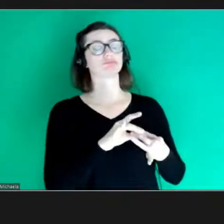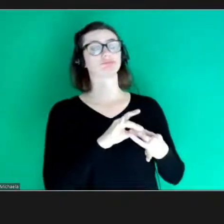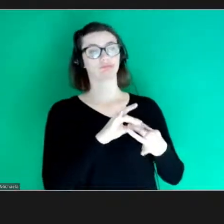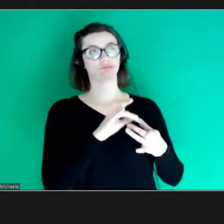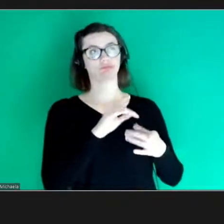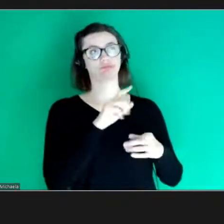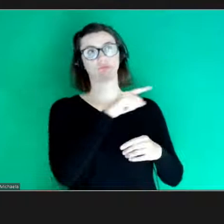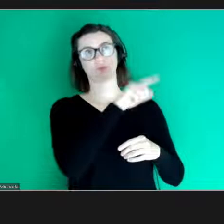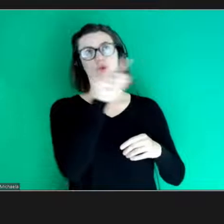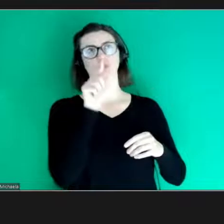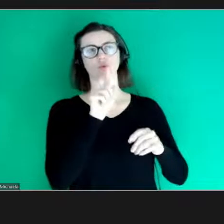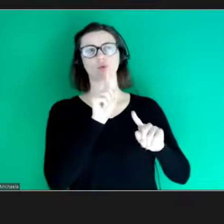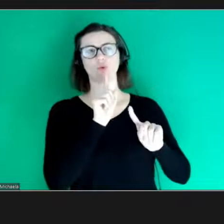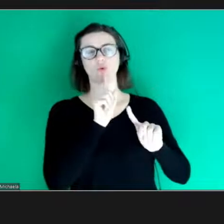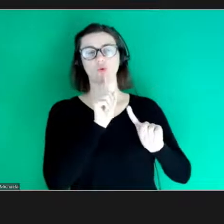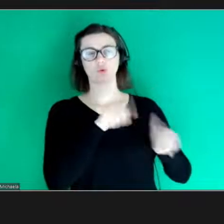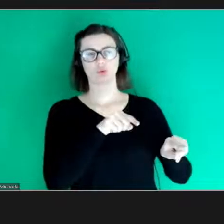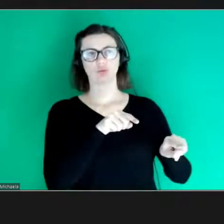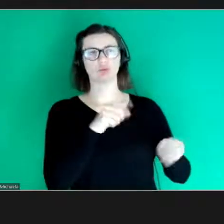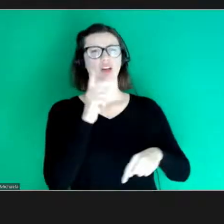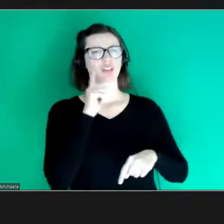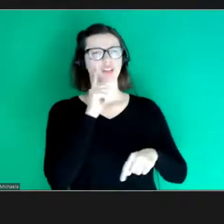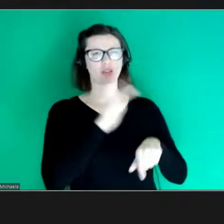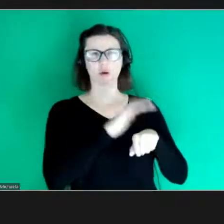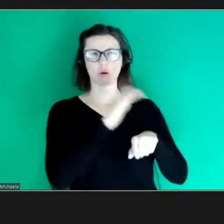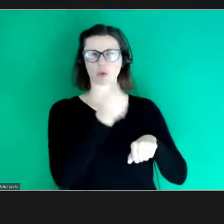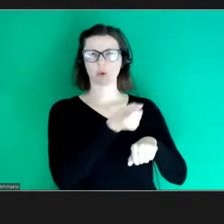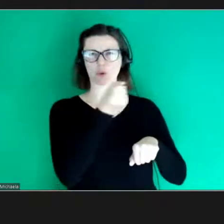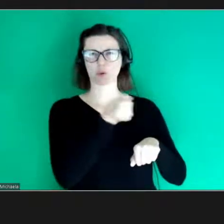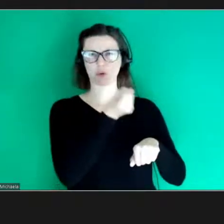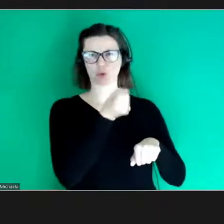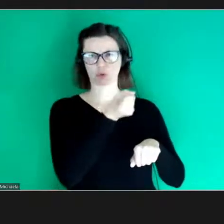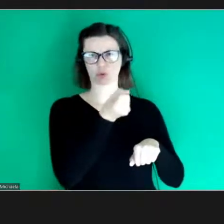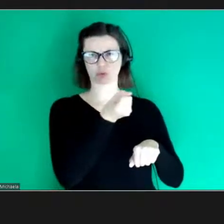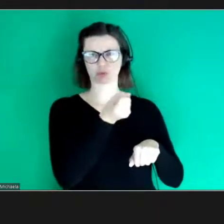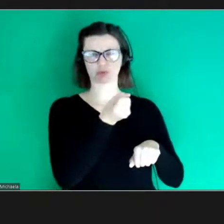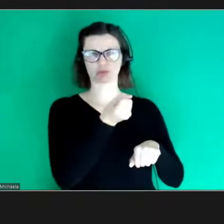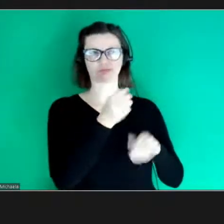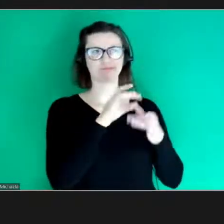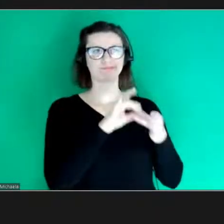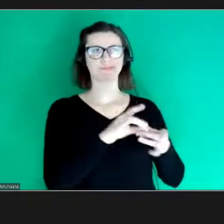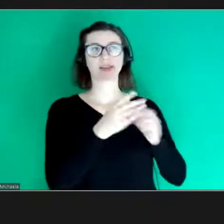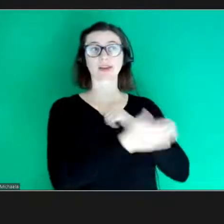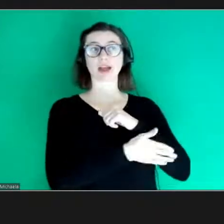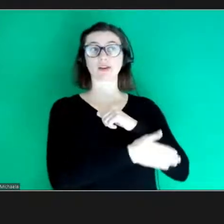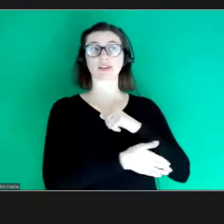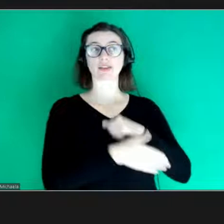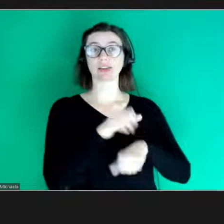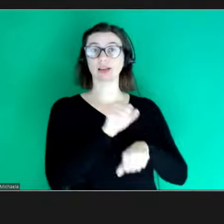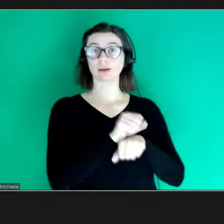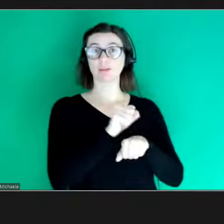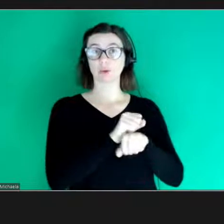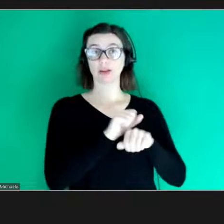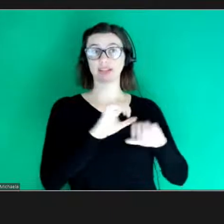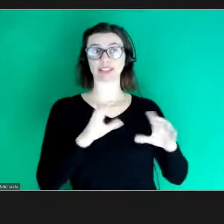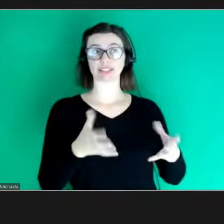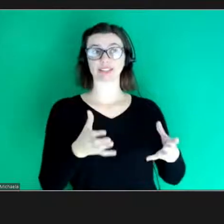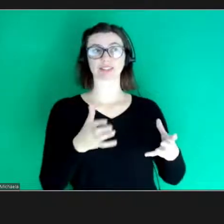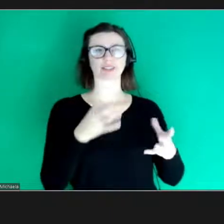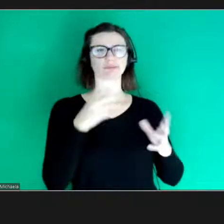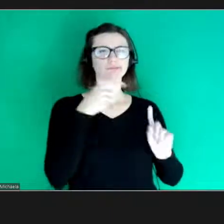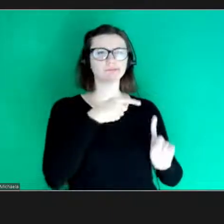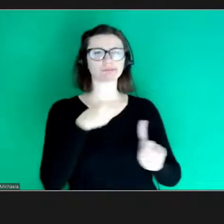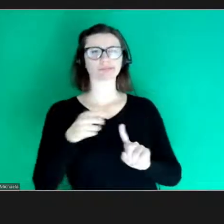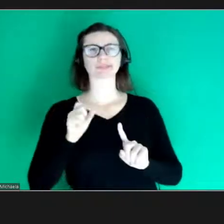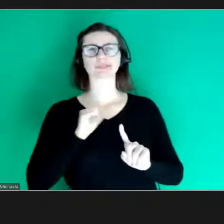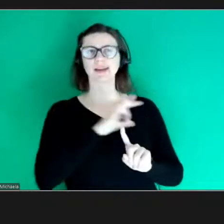orders that are, I think, on hold potentially around county employees and certain kinds of staffing.